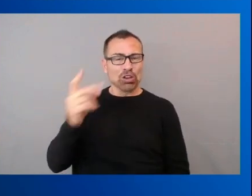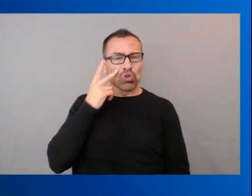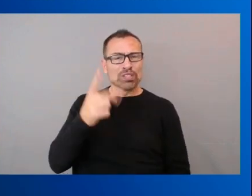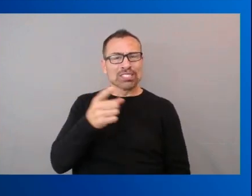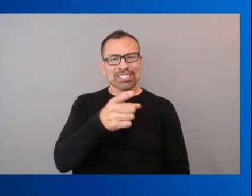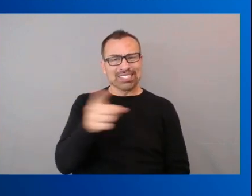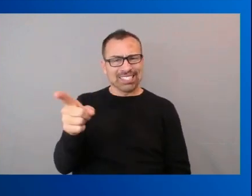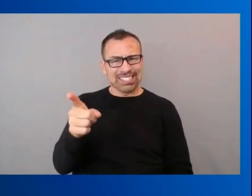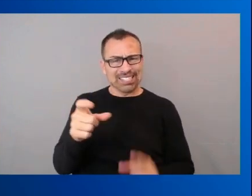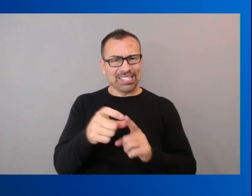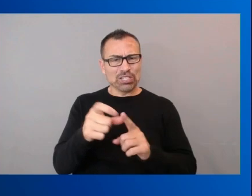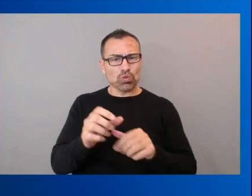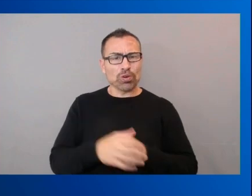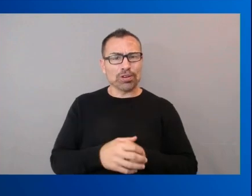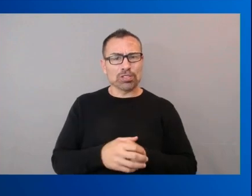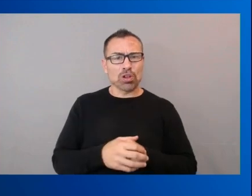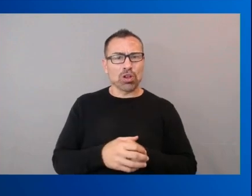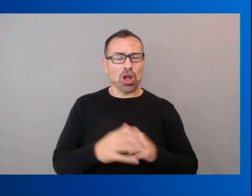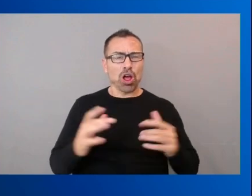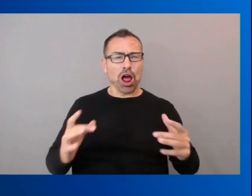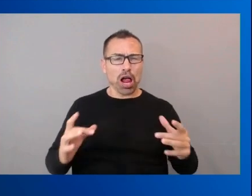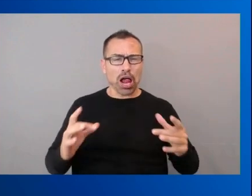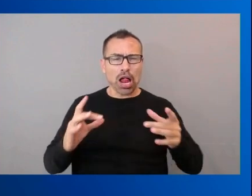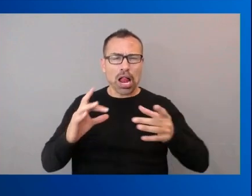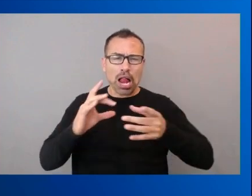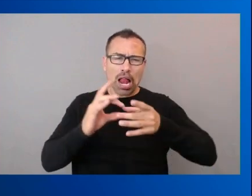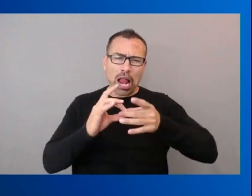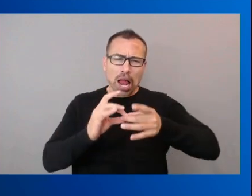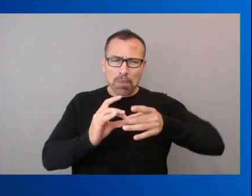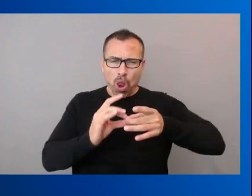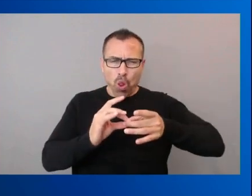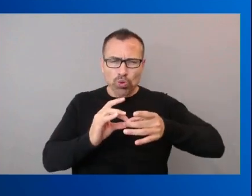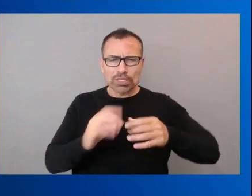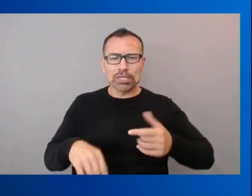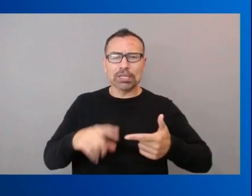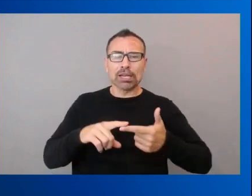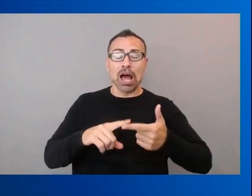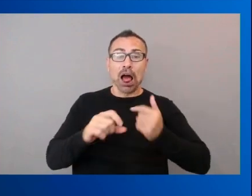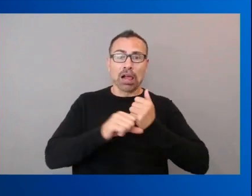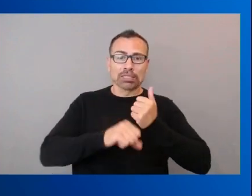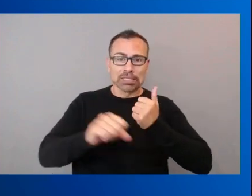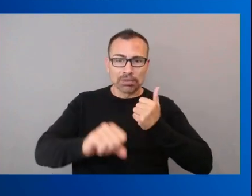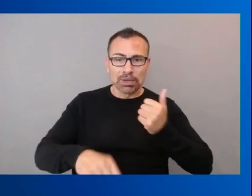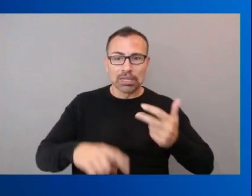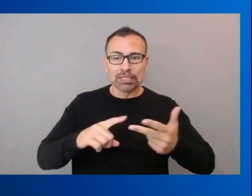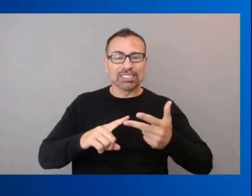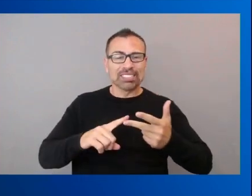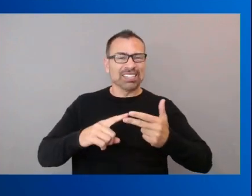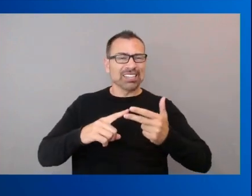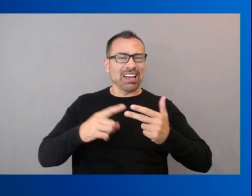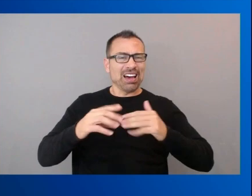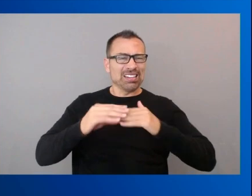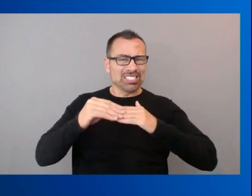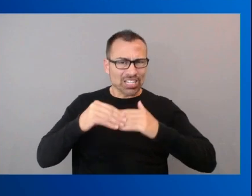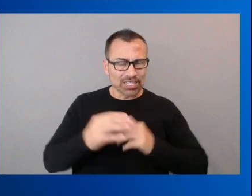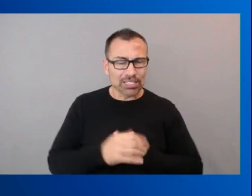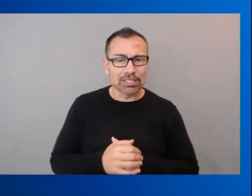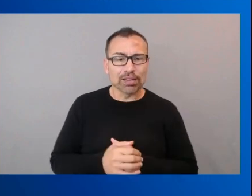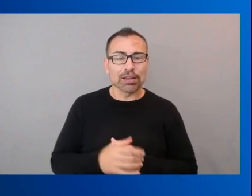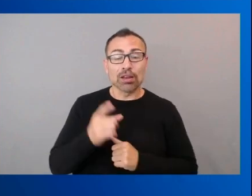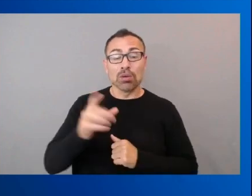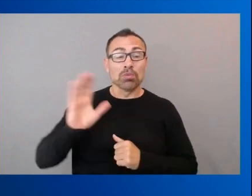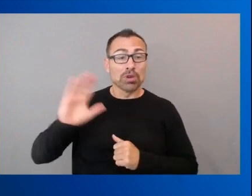see loosely coupled, we see extensibility, and also agility. I've worked in places before building kind of event